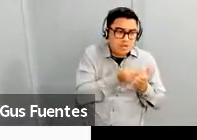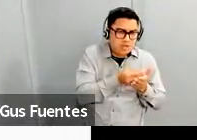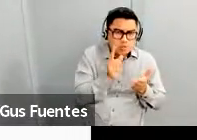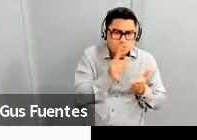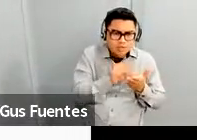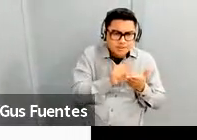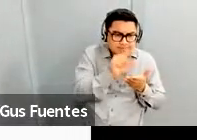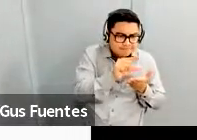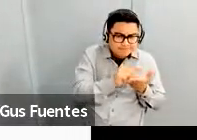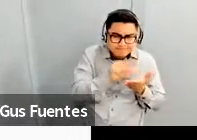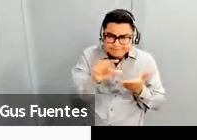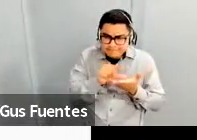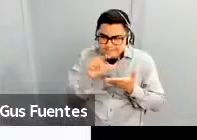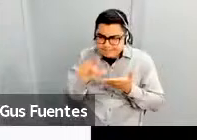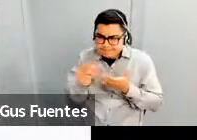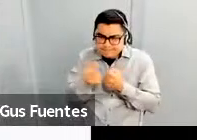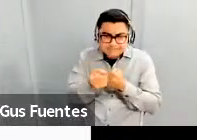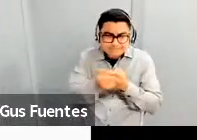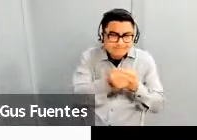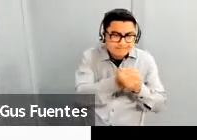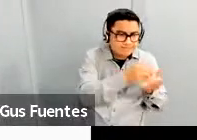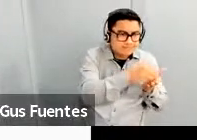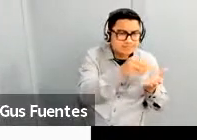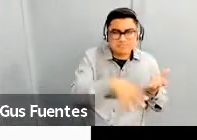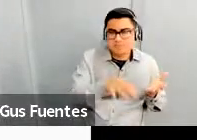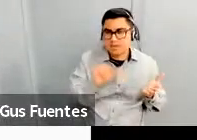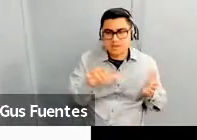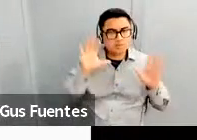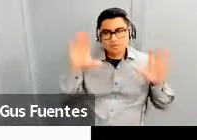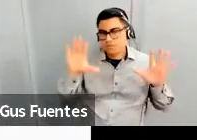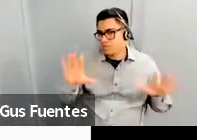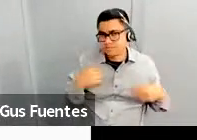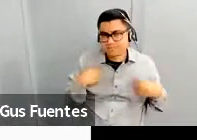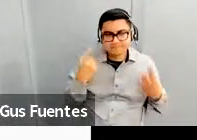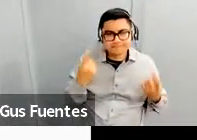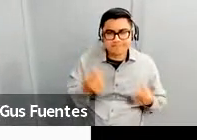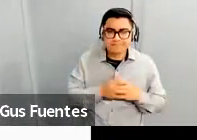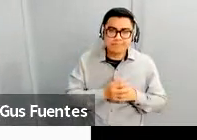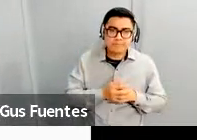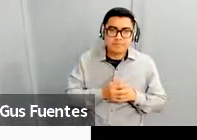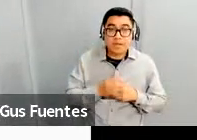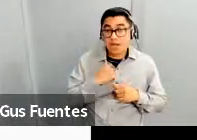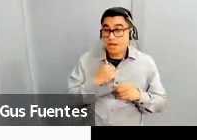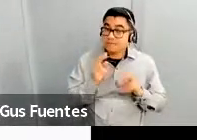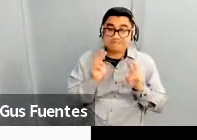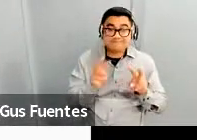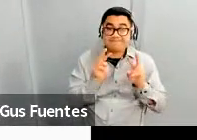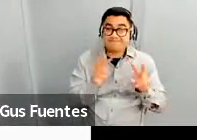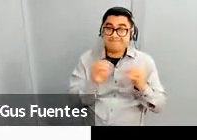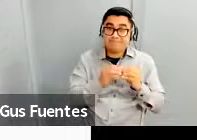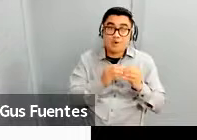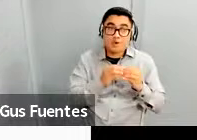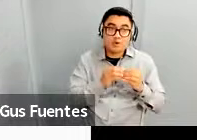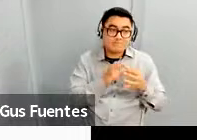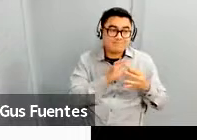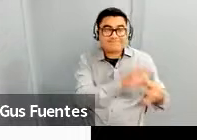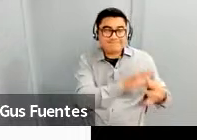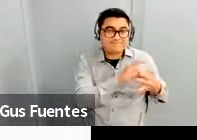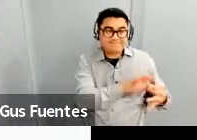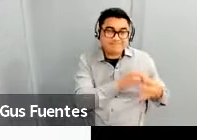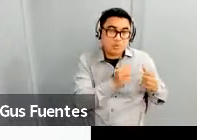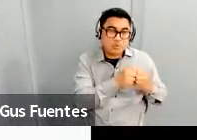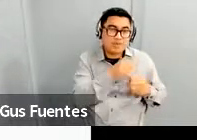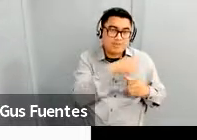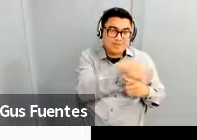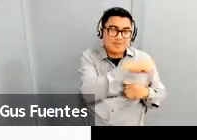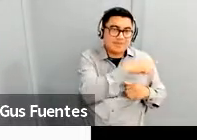to support our students, and I look forward to working with them also in the future related to allocation